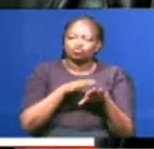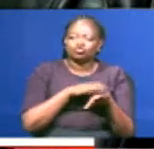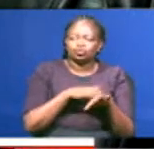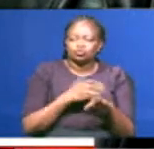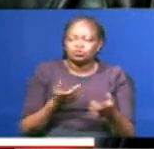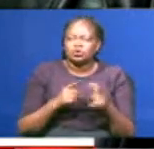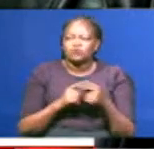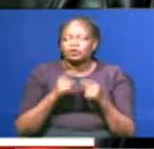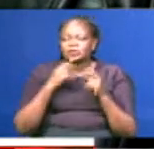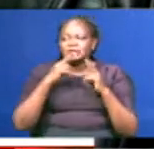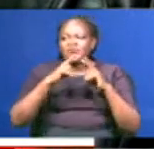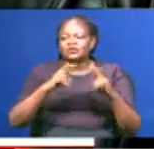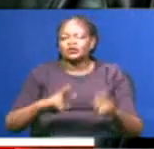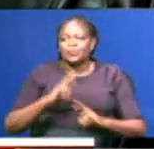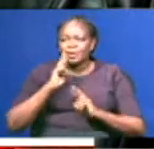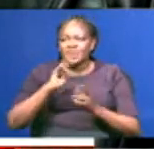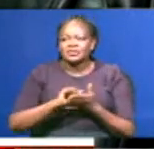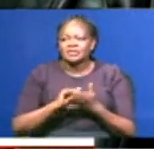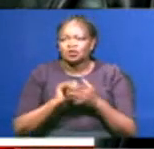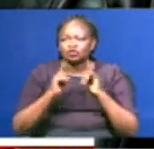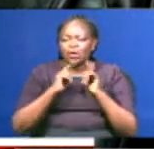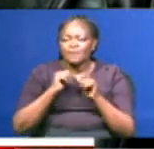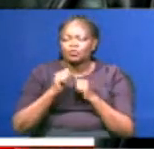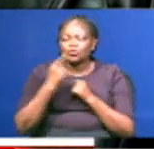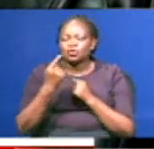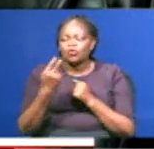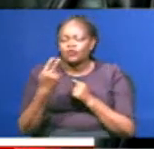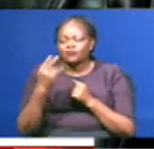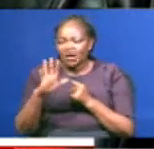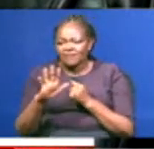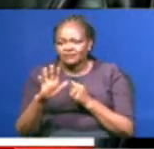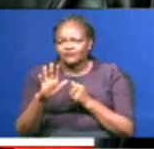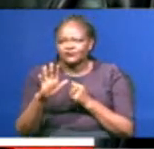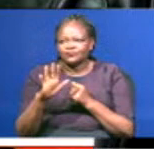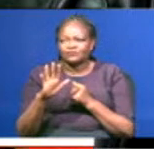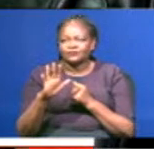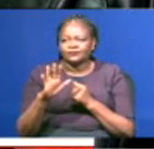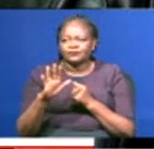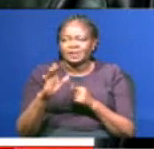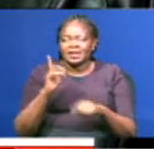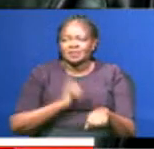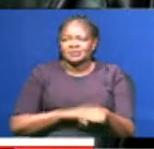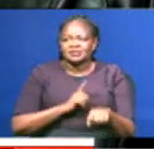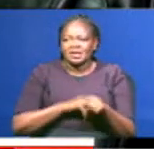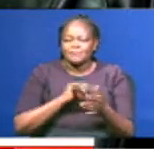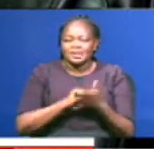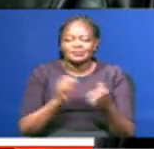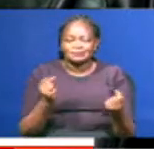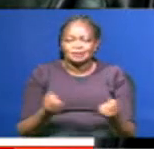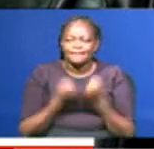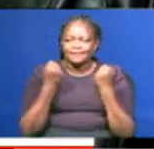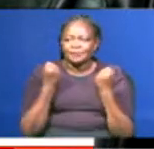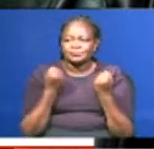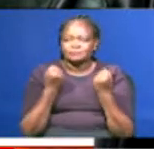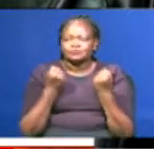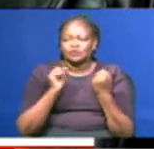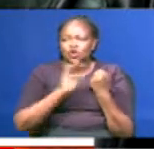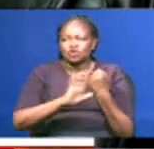report, which basically addresses the 125, the time when they occurred, and those could be